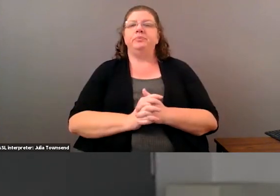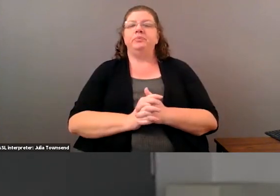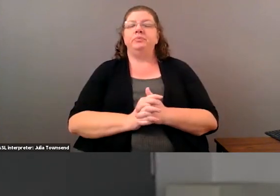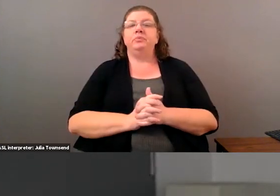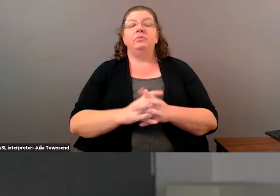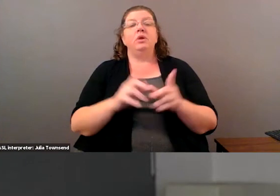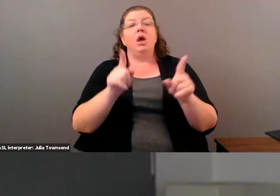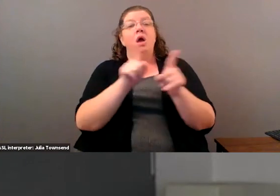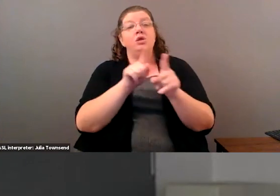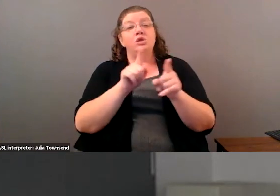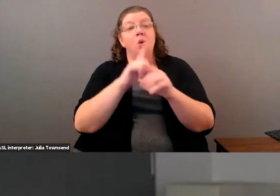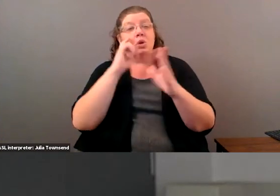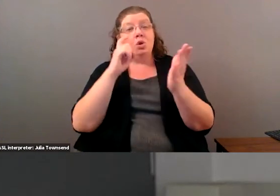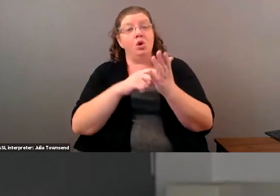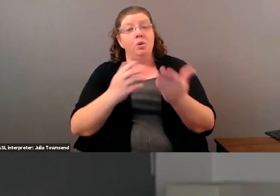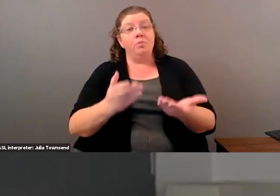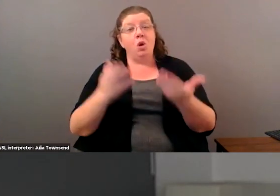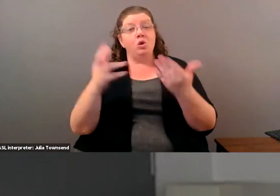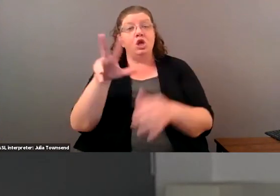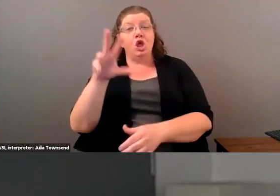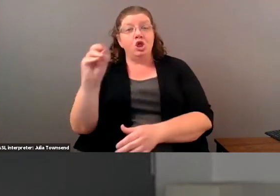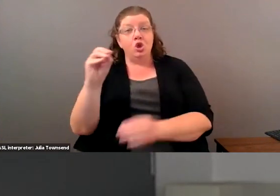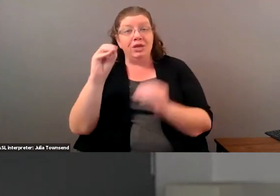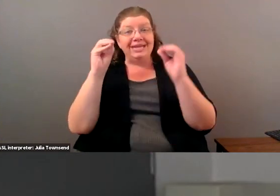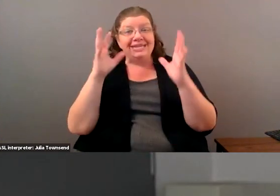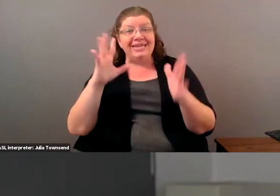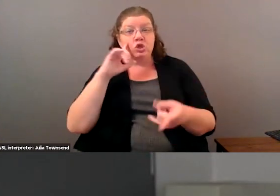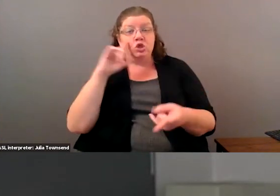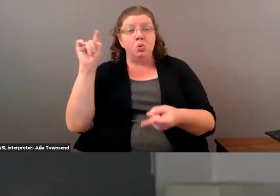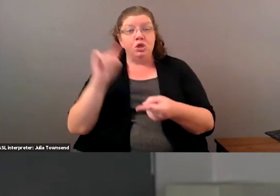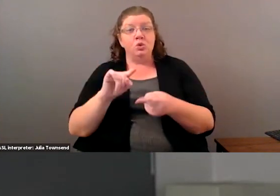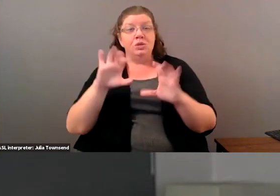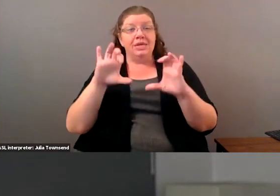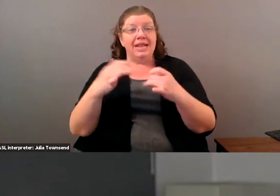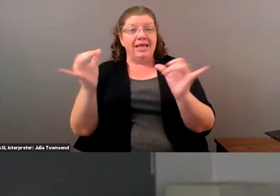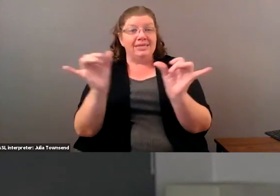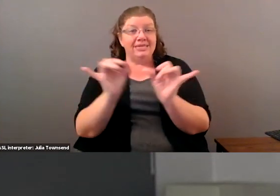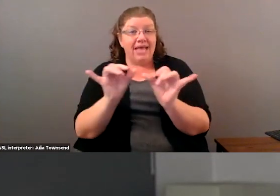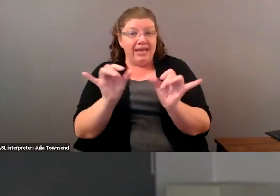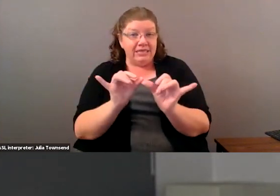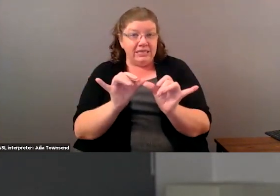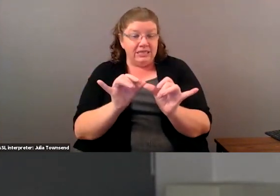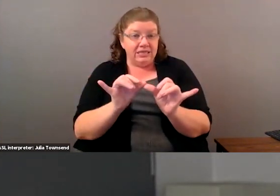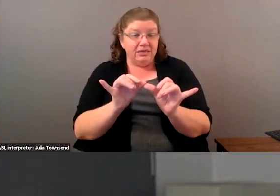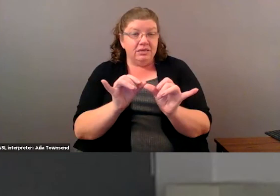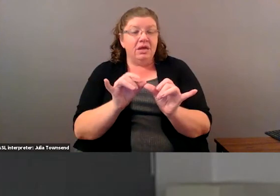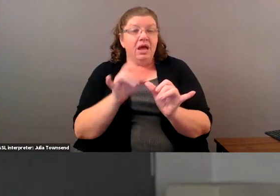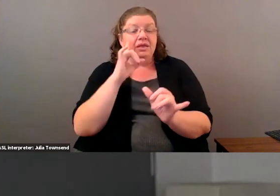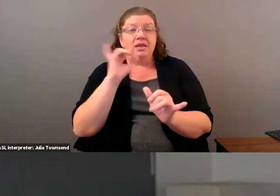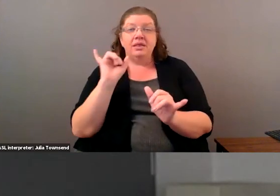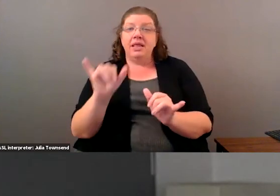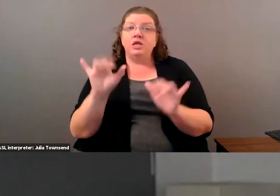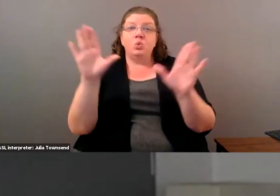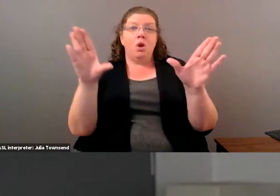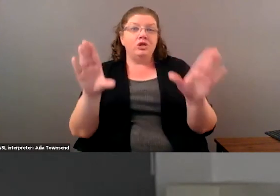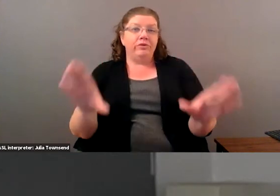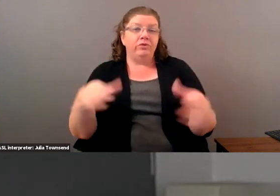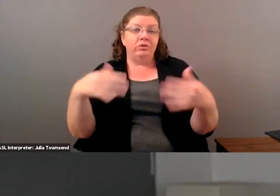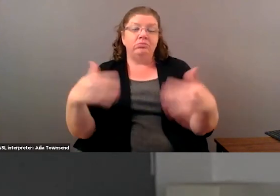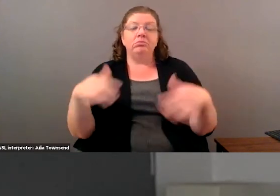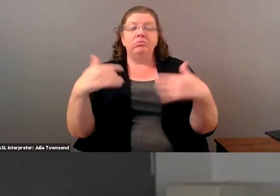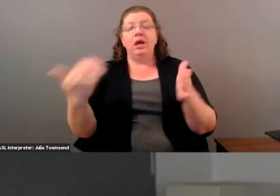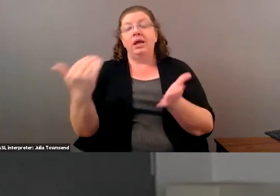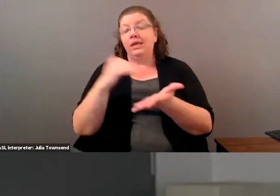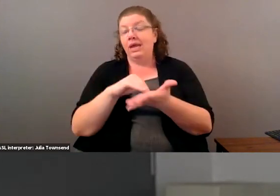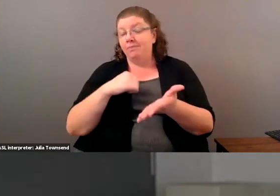are proposing 30 teachers to reduce class sizes. And I think that's wonderful. Again, my